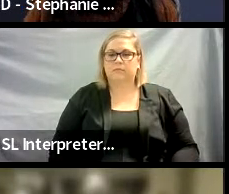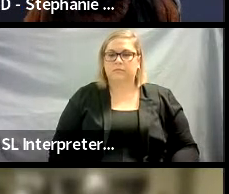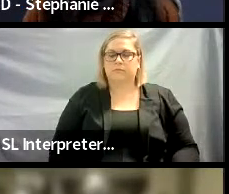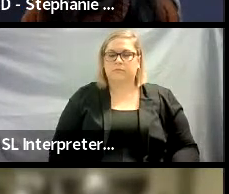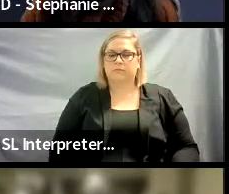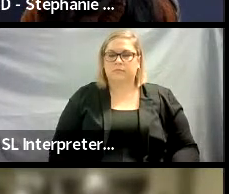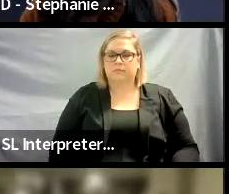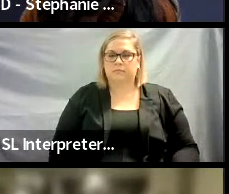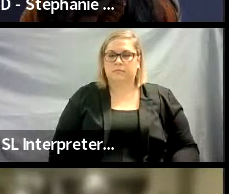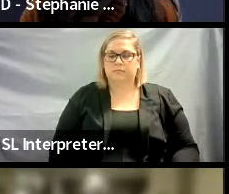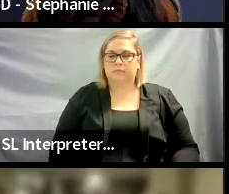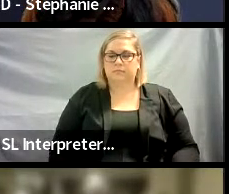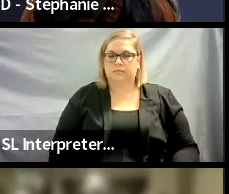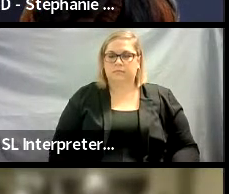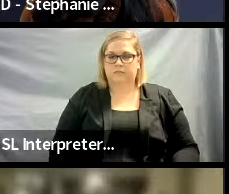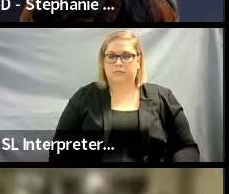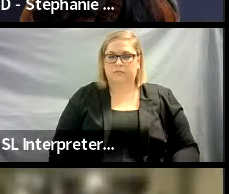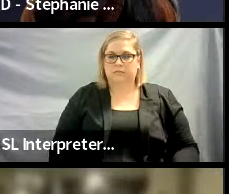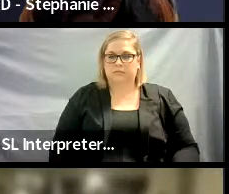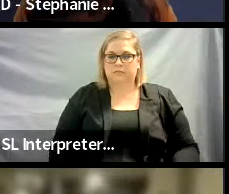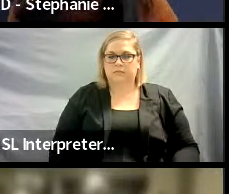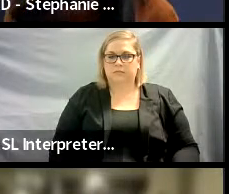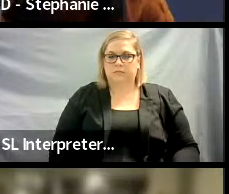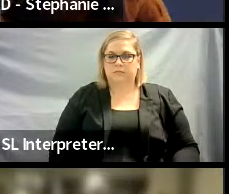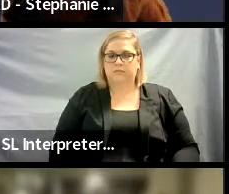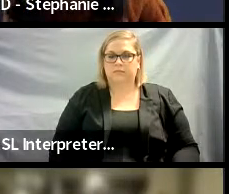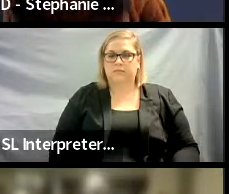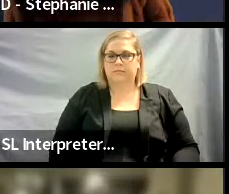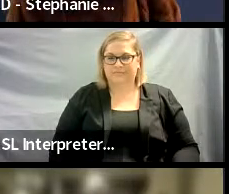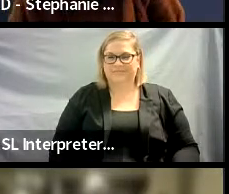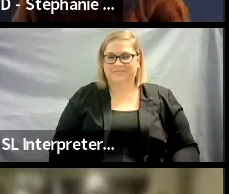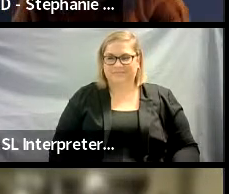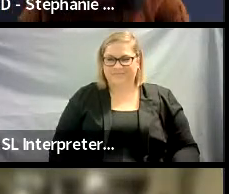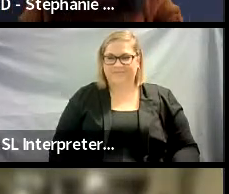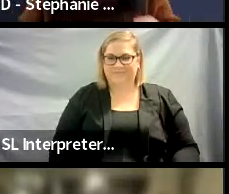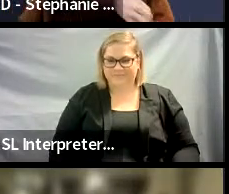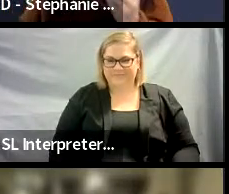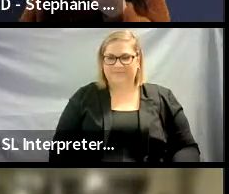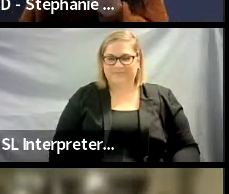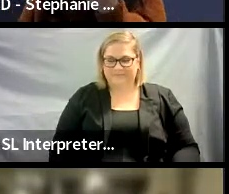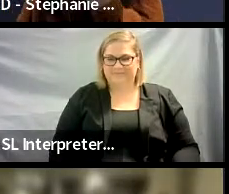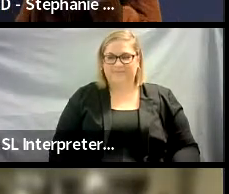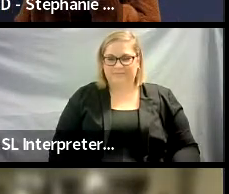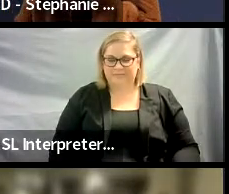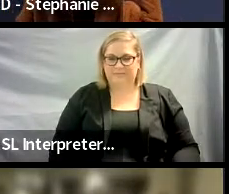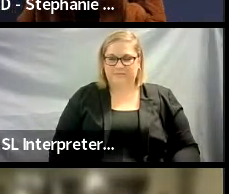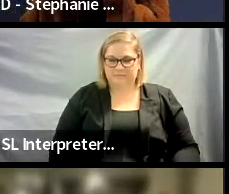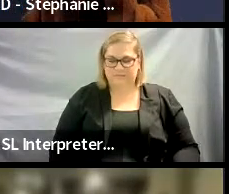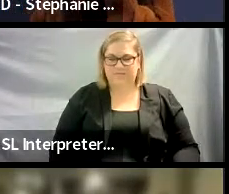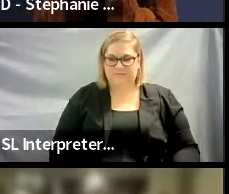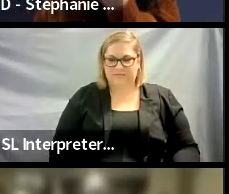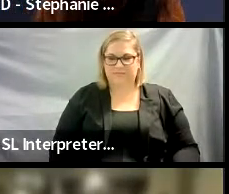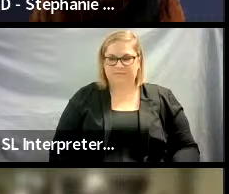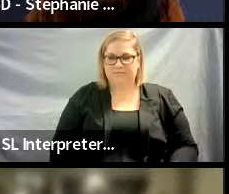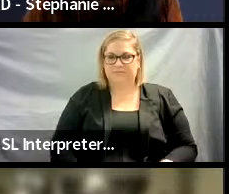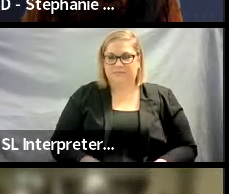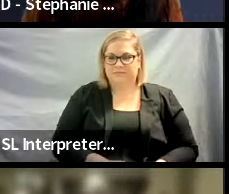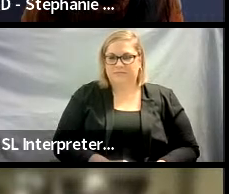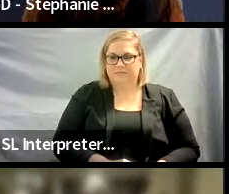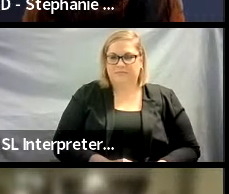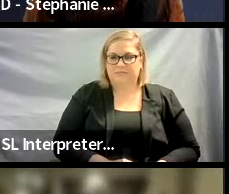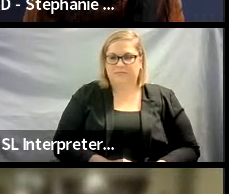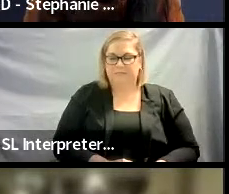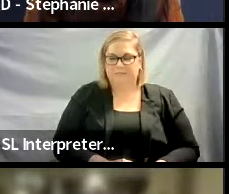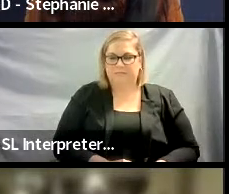But I'm always thinking about the same person talking. And I don't know which one is making the point,